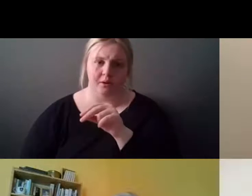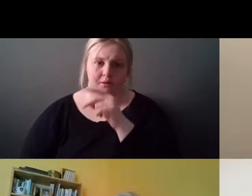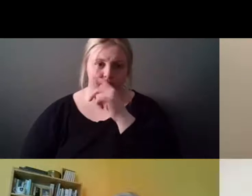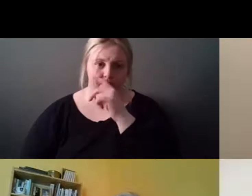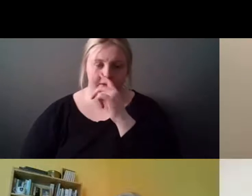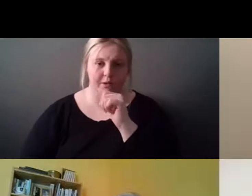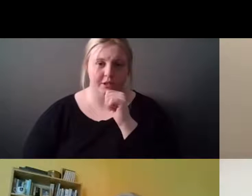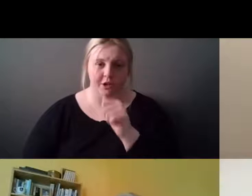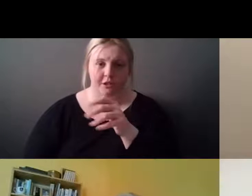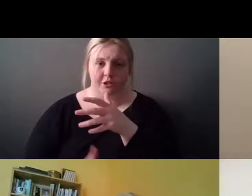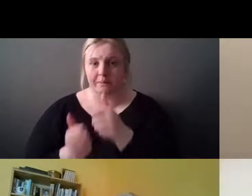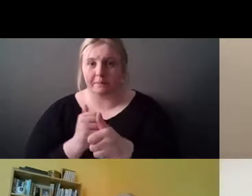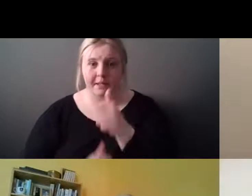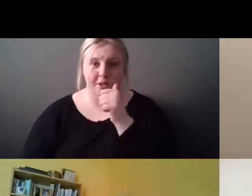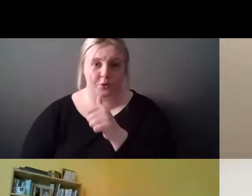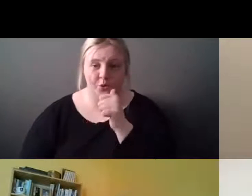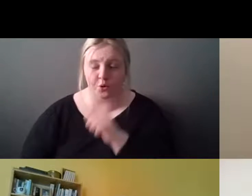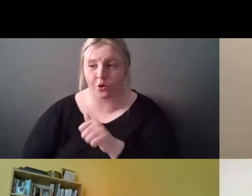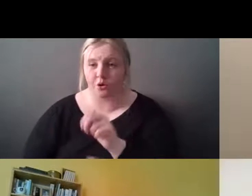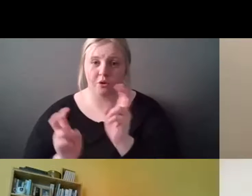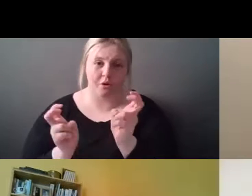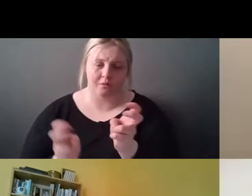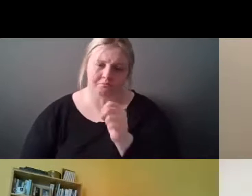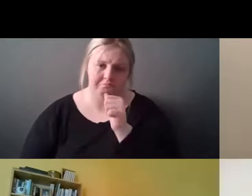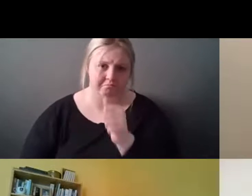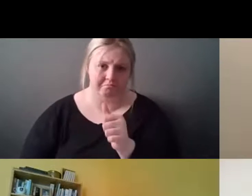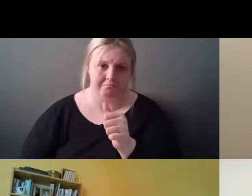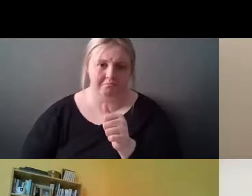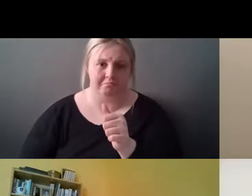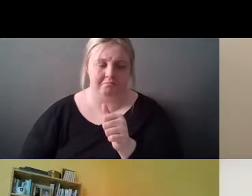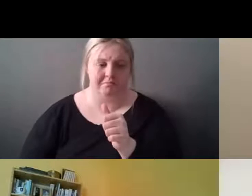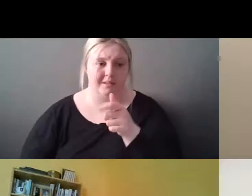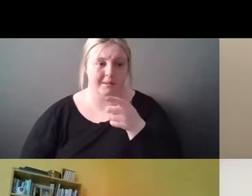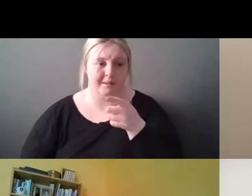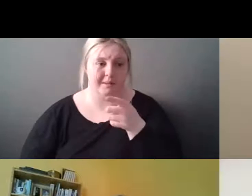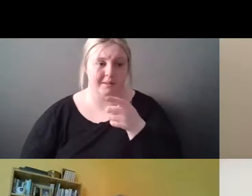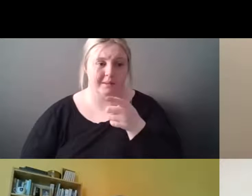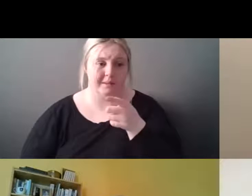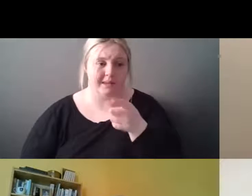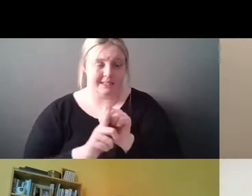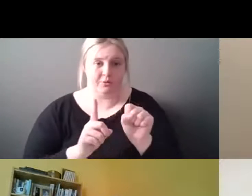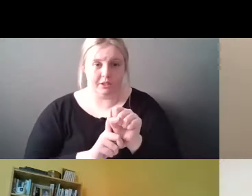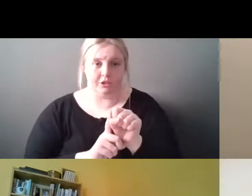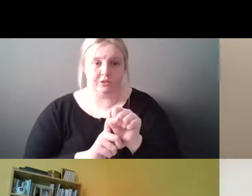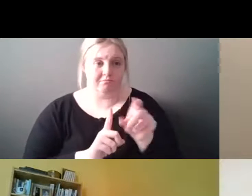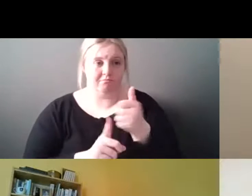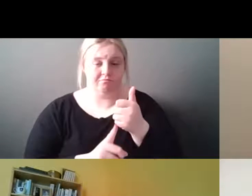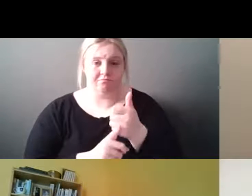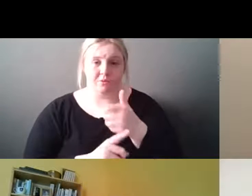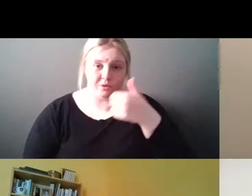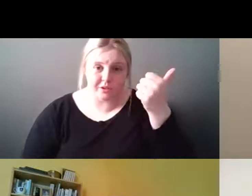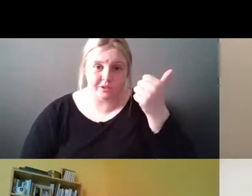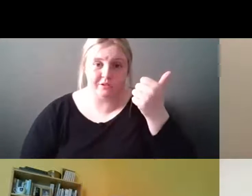the mean girls coming back, because really, these are people who have had a lot of